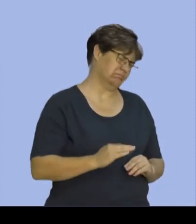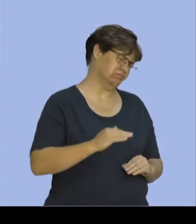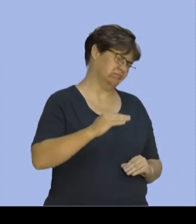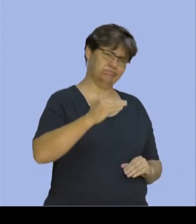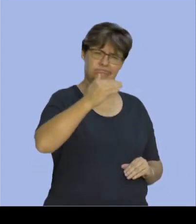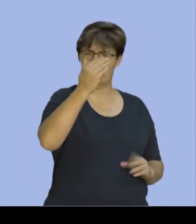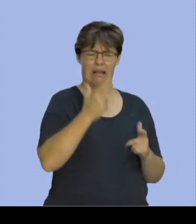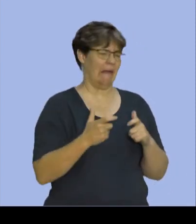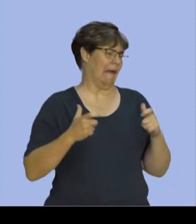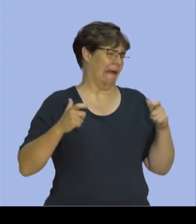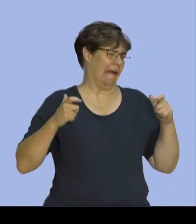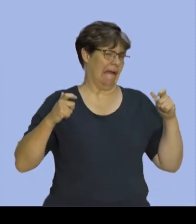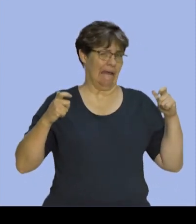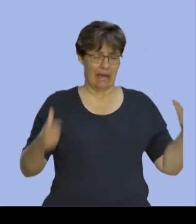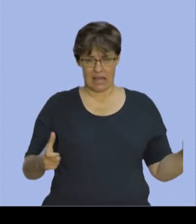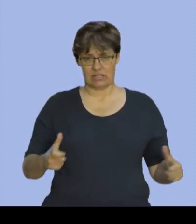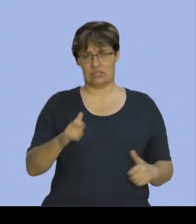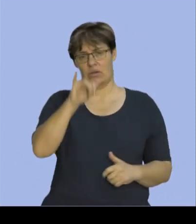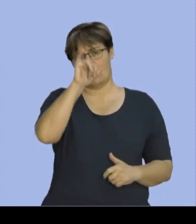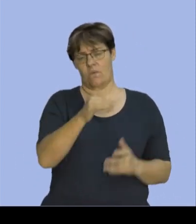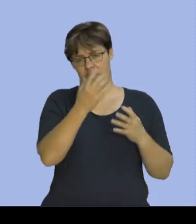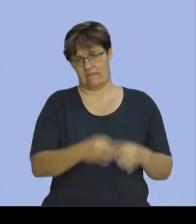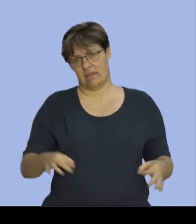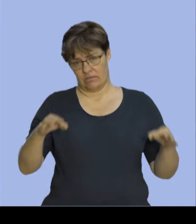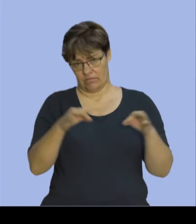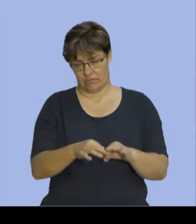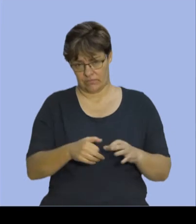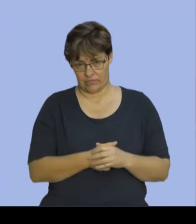y value, and it ends by the largest